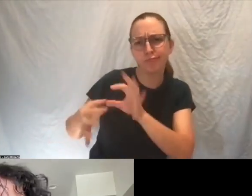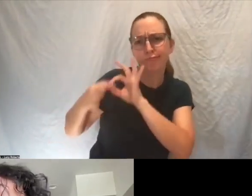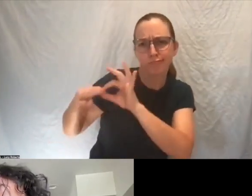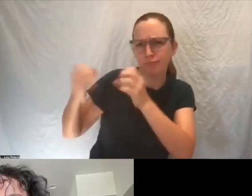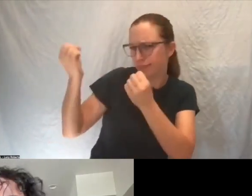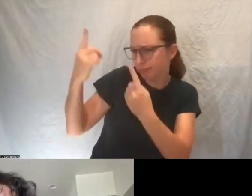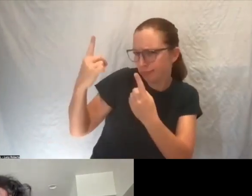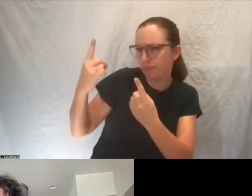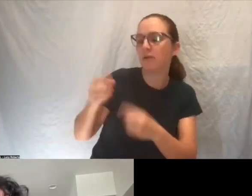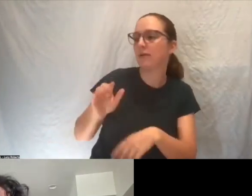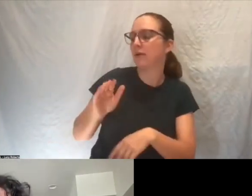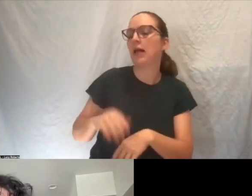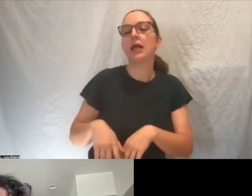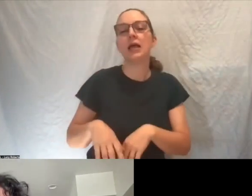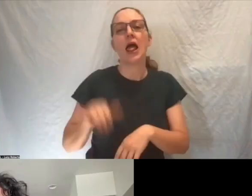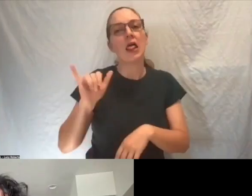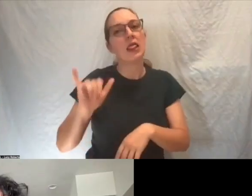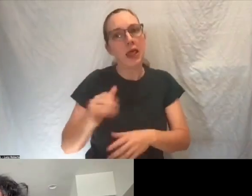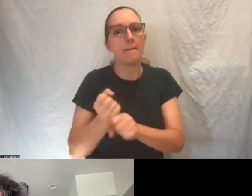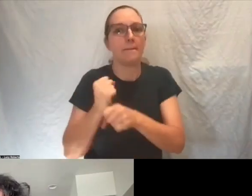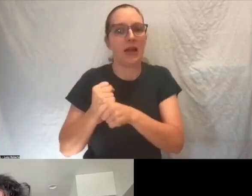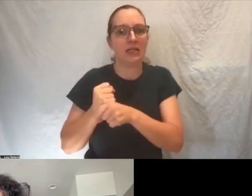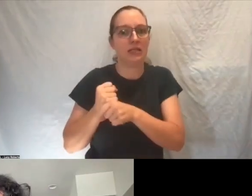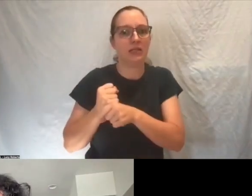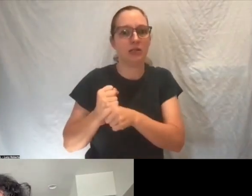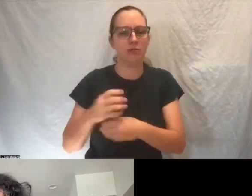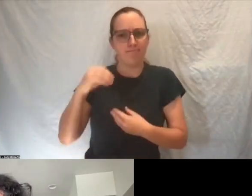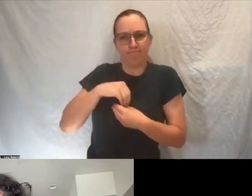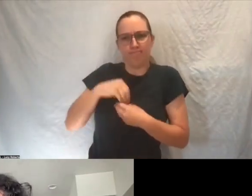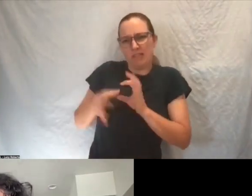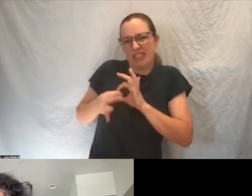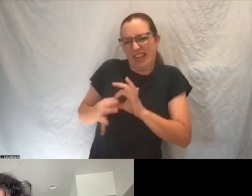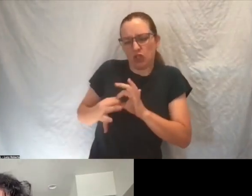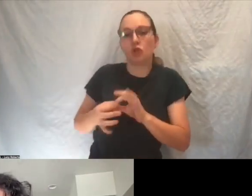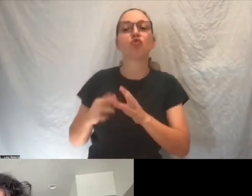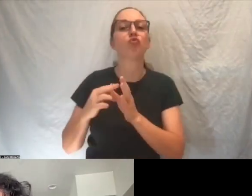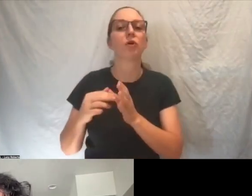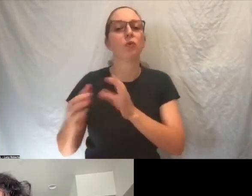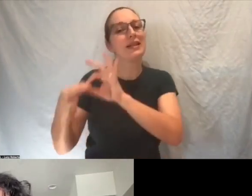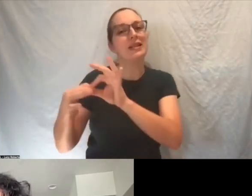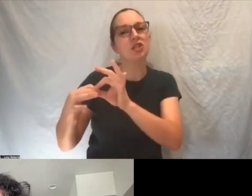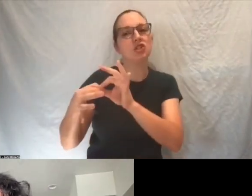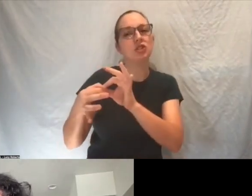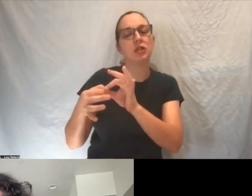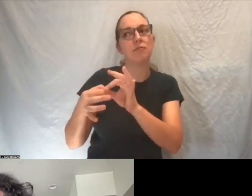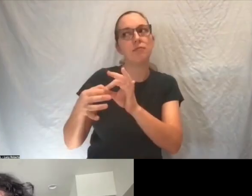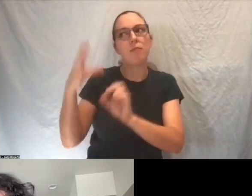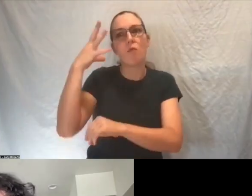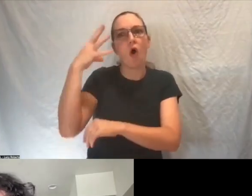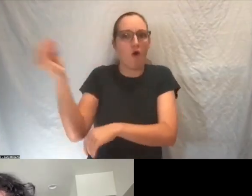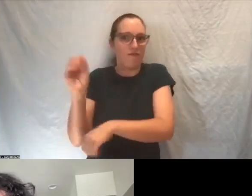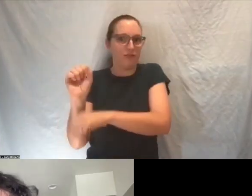person, because that creates a connection and a relationship off screen so that the relationship on